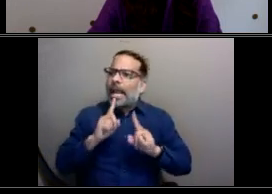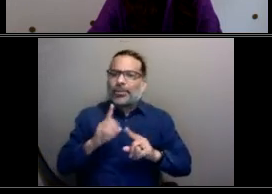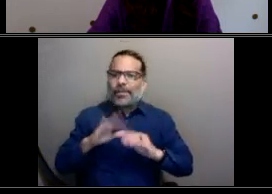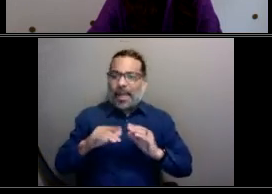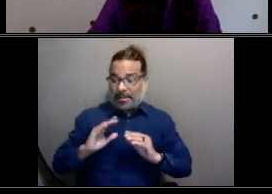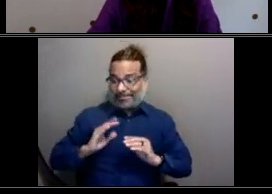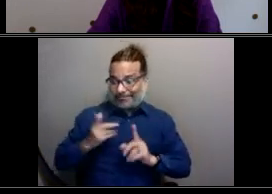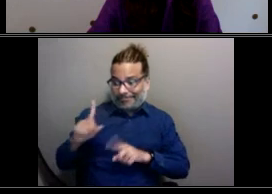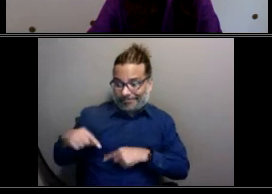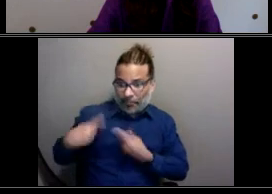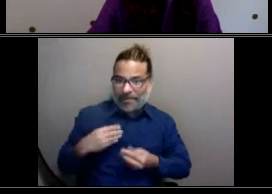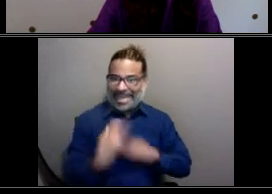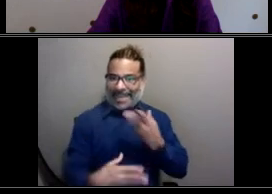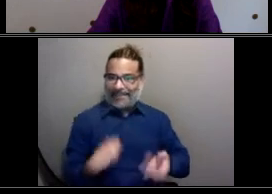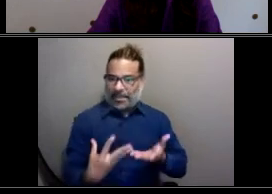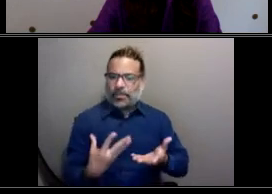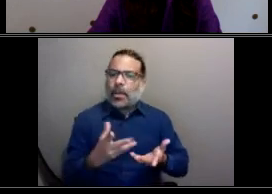date. Yeah.